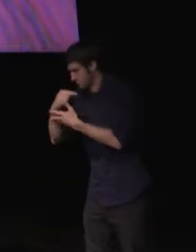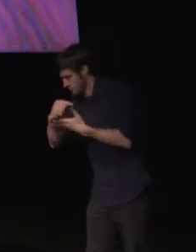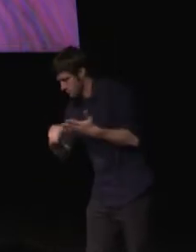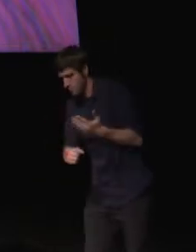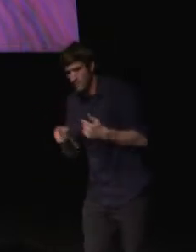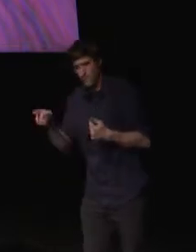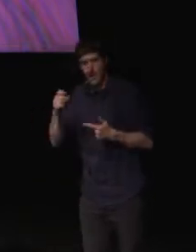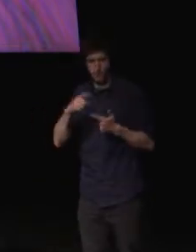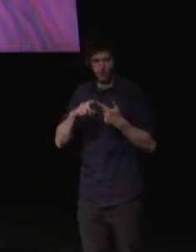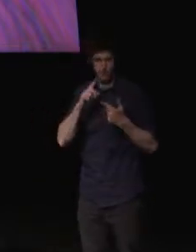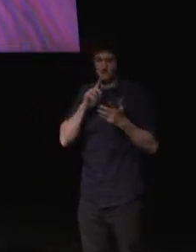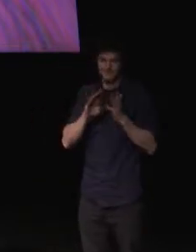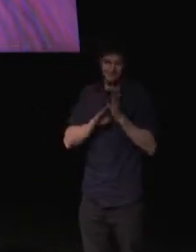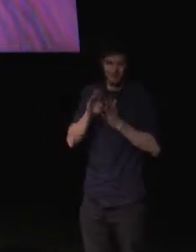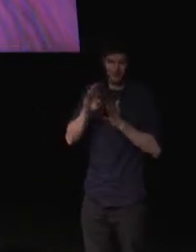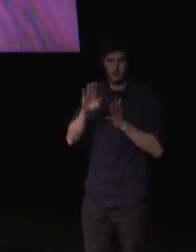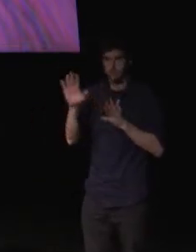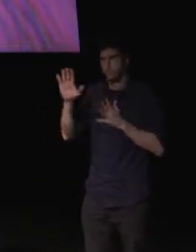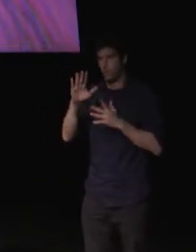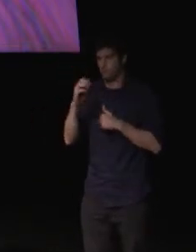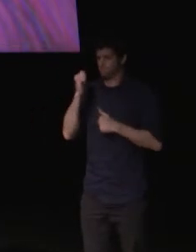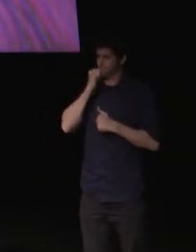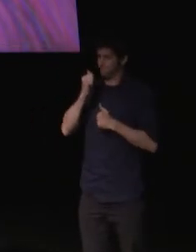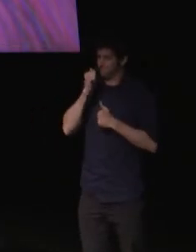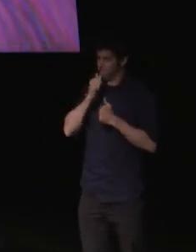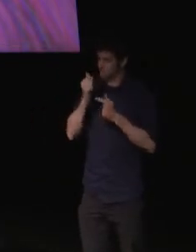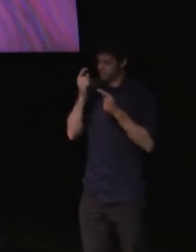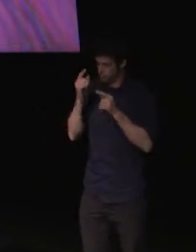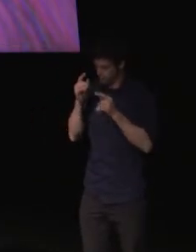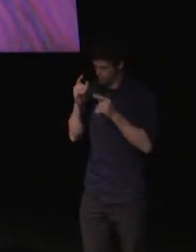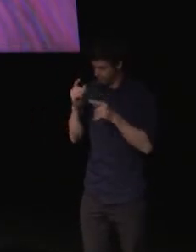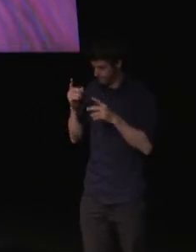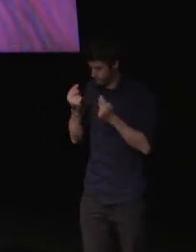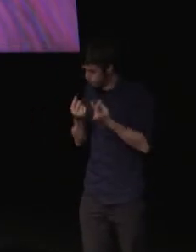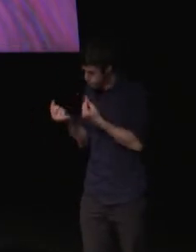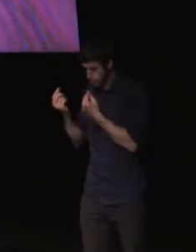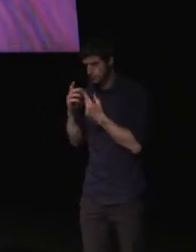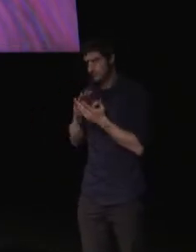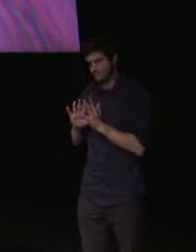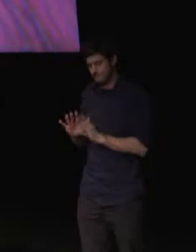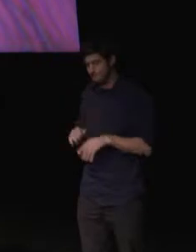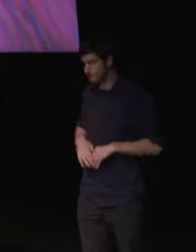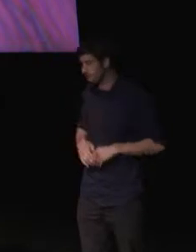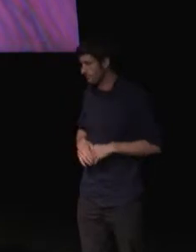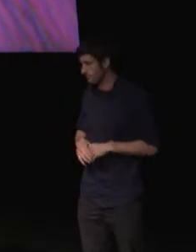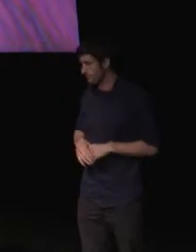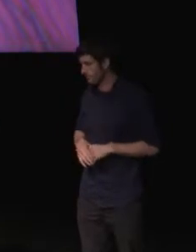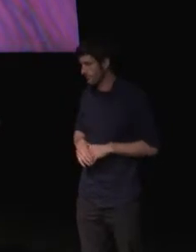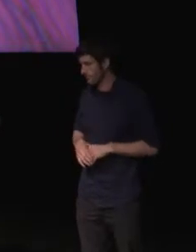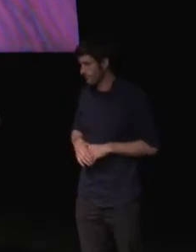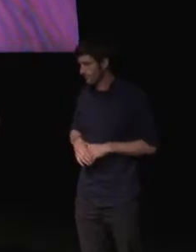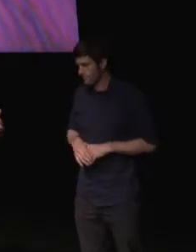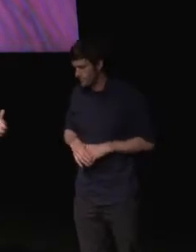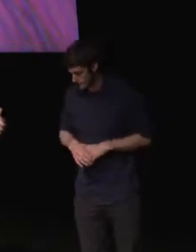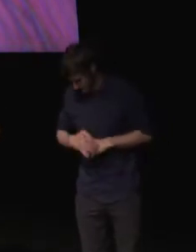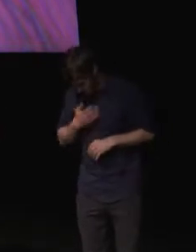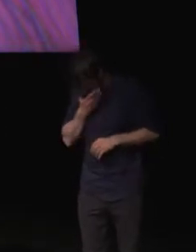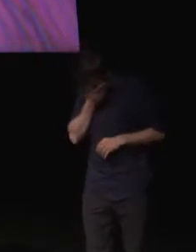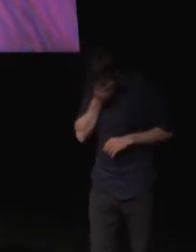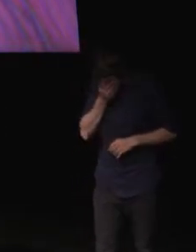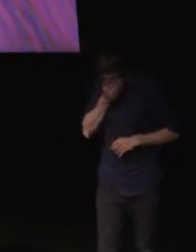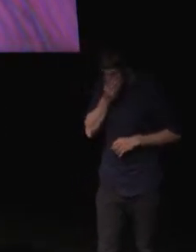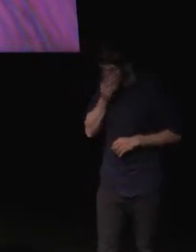developing your day-to-day routine. So there in Afghanistan, I had a very small space, so it's not like I had this huge,